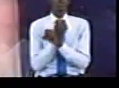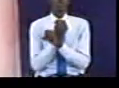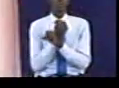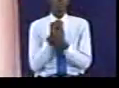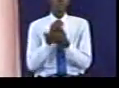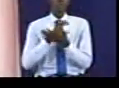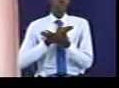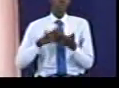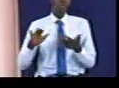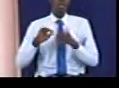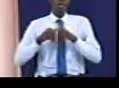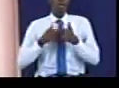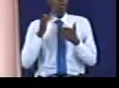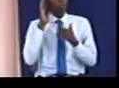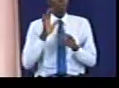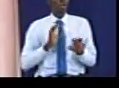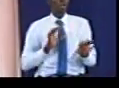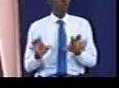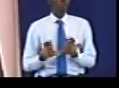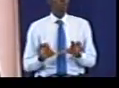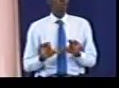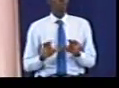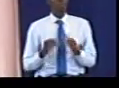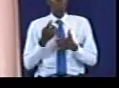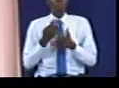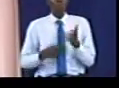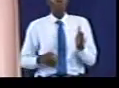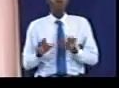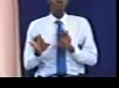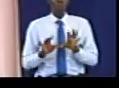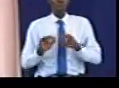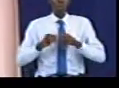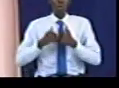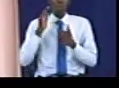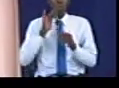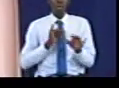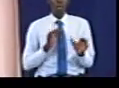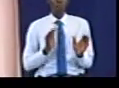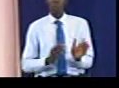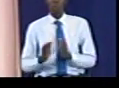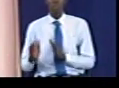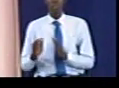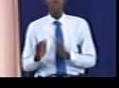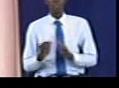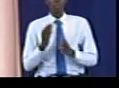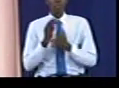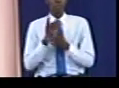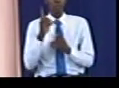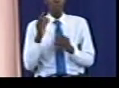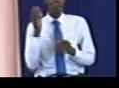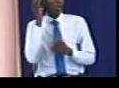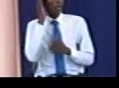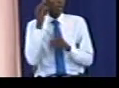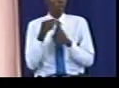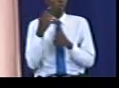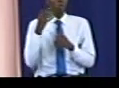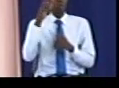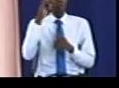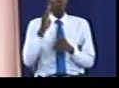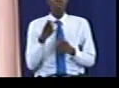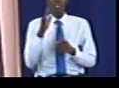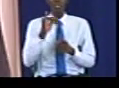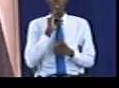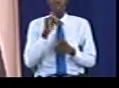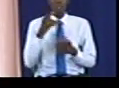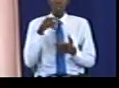do I prepare? We know that when somebody needs to get saved, there's a preparation. He hears the word of God. There's conviction with the